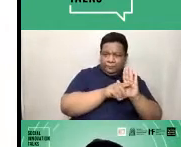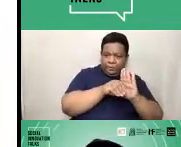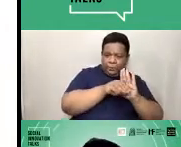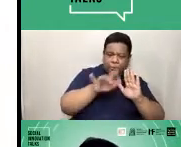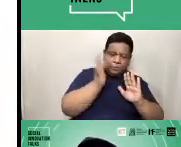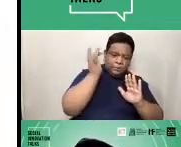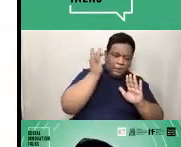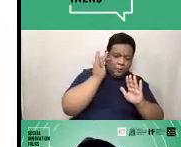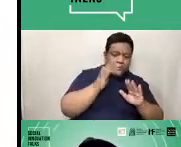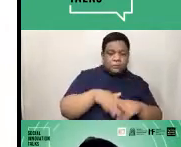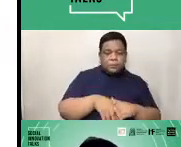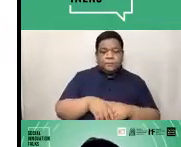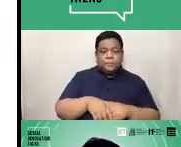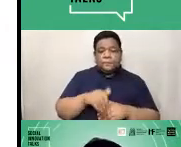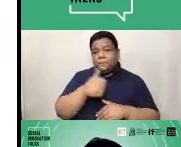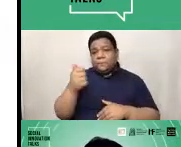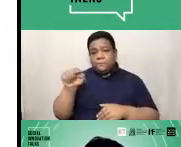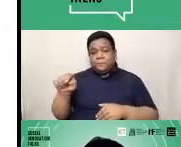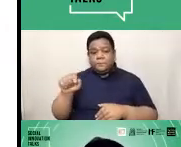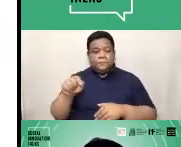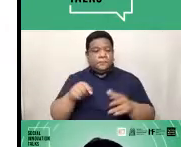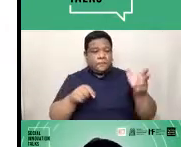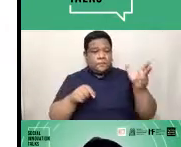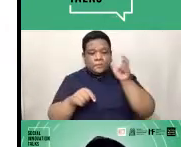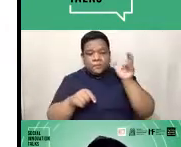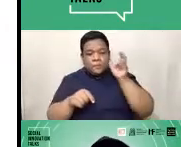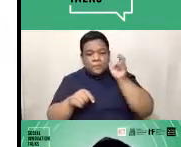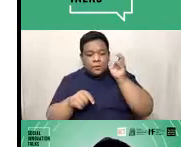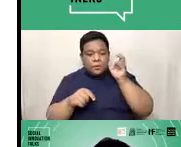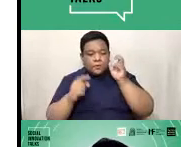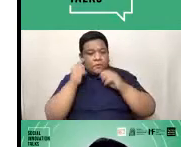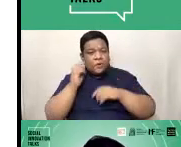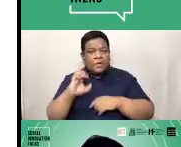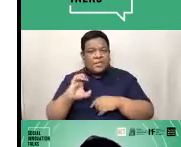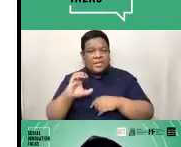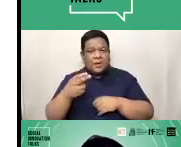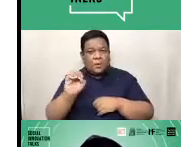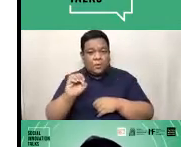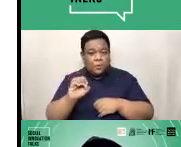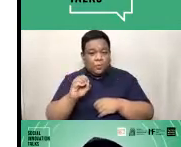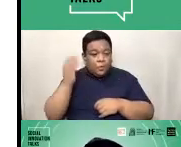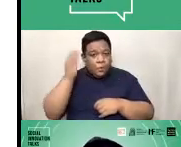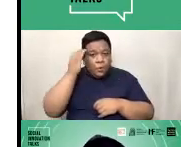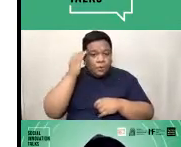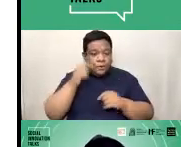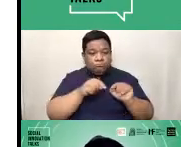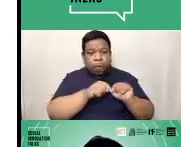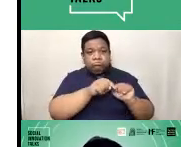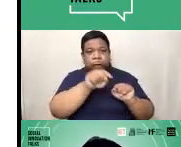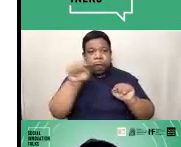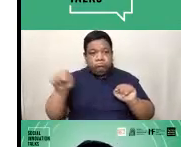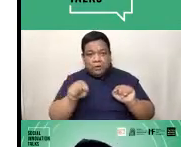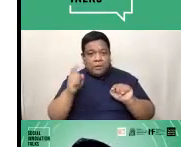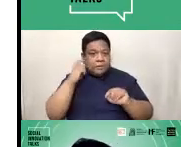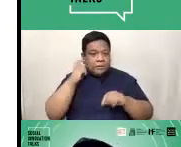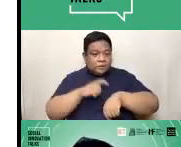part listens to the reflection or the echo. And by determining the time between the sound and the echo, it